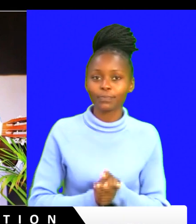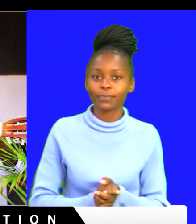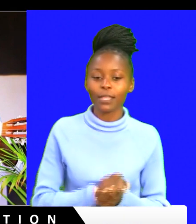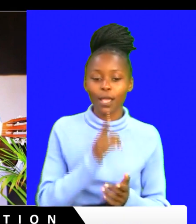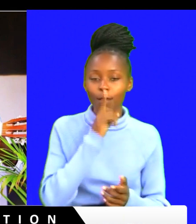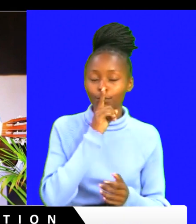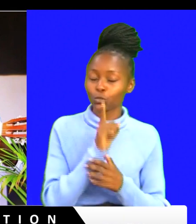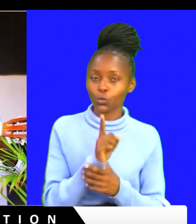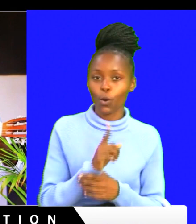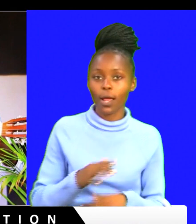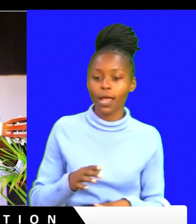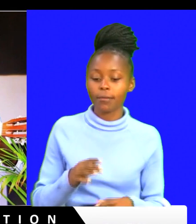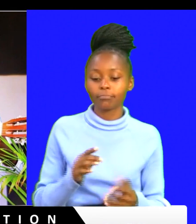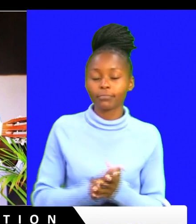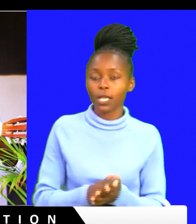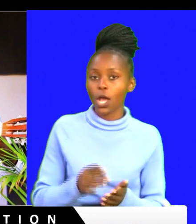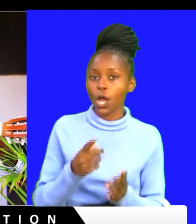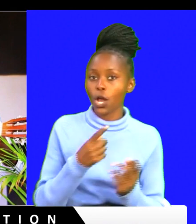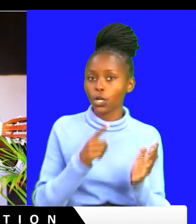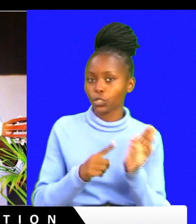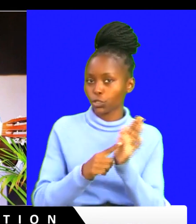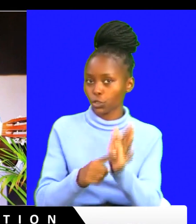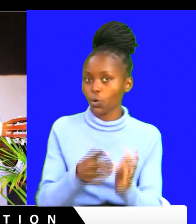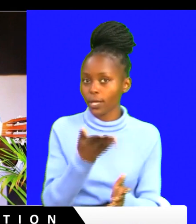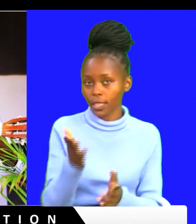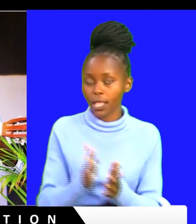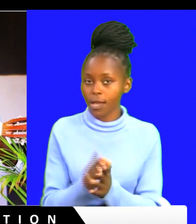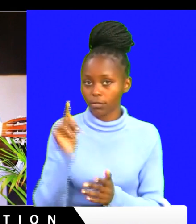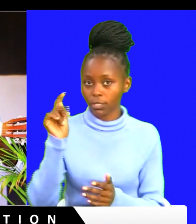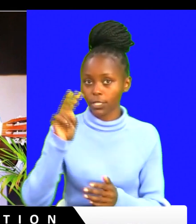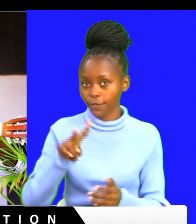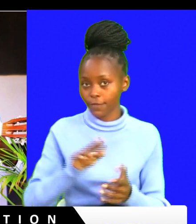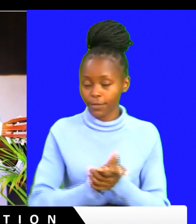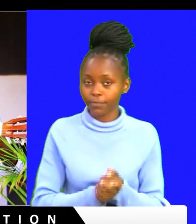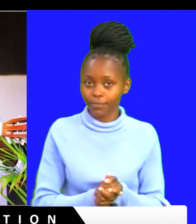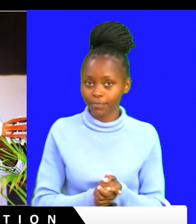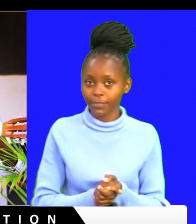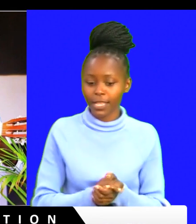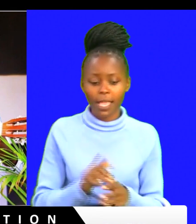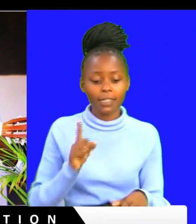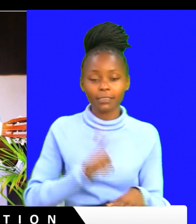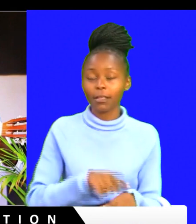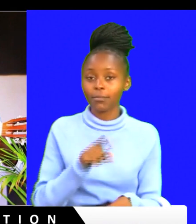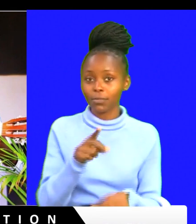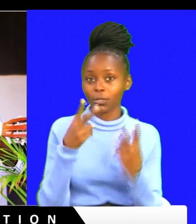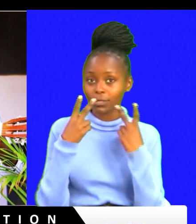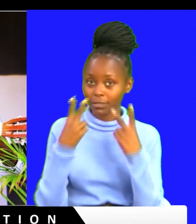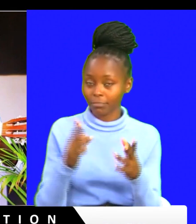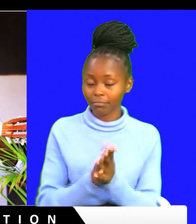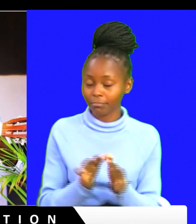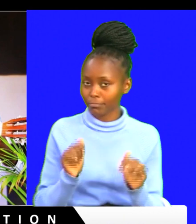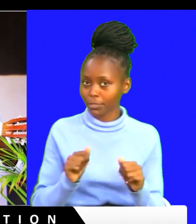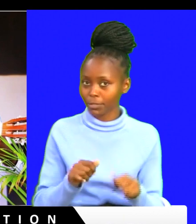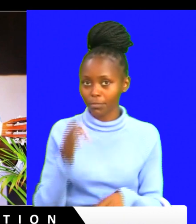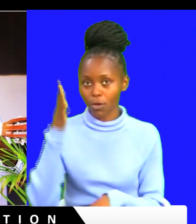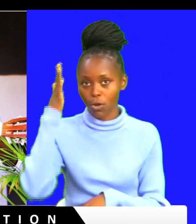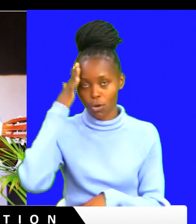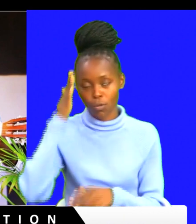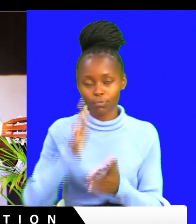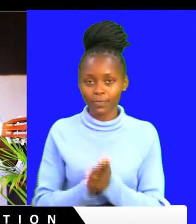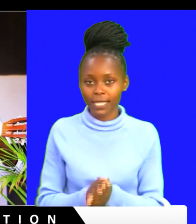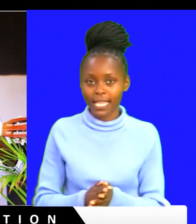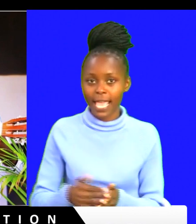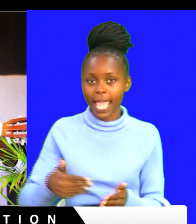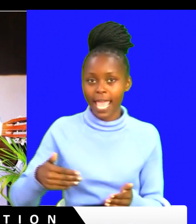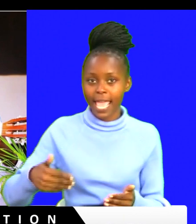director ameonyesha the Victor guy who we're talking about. If you don't know him, I'm sure when you see this face, and when I talk of the Kenyan pastor, our very young